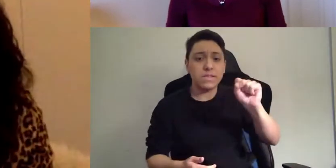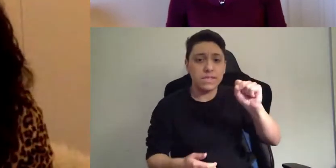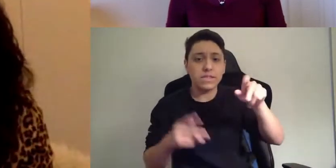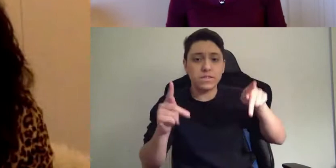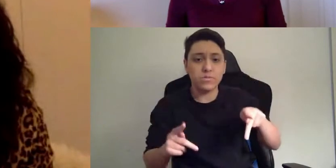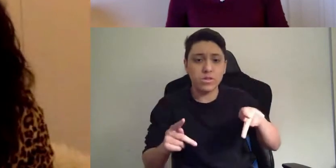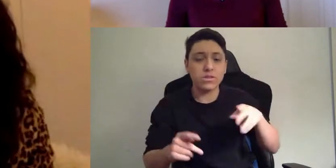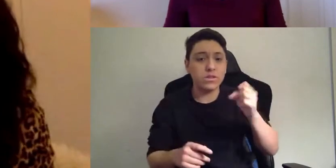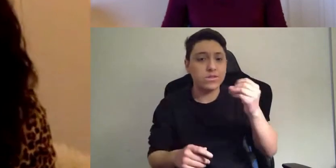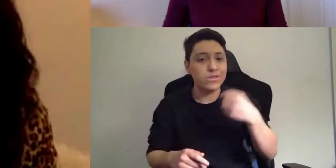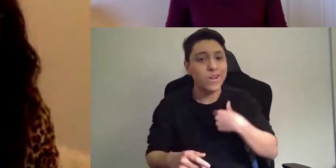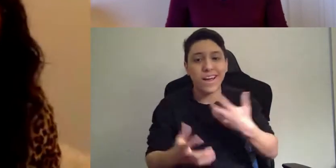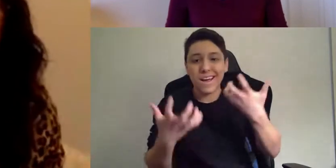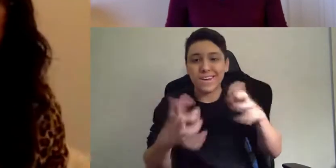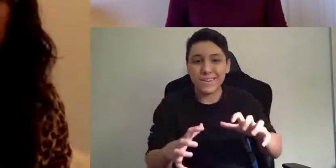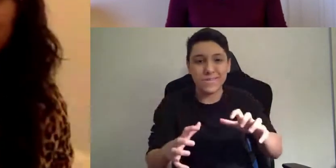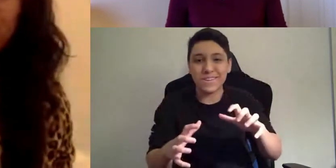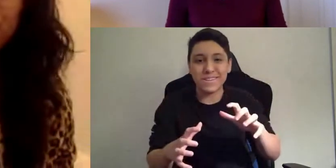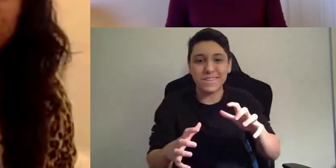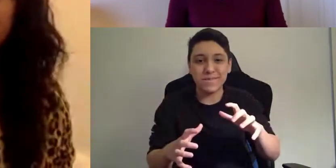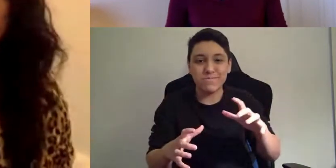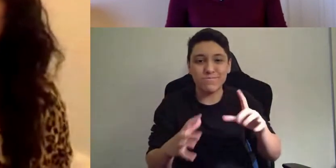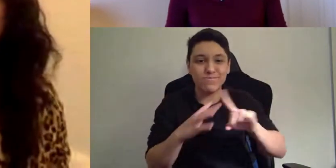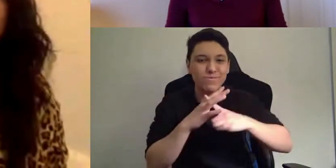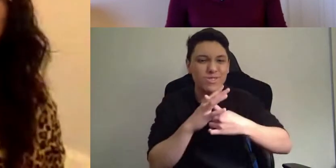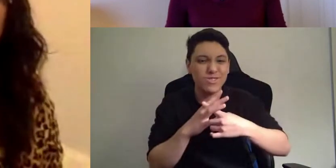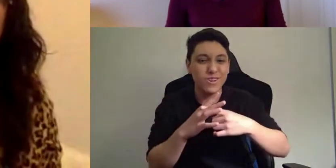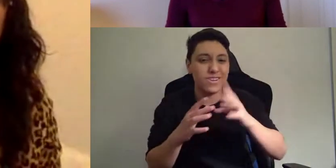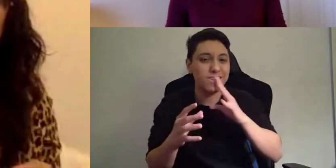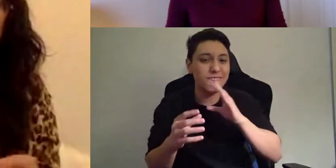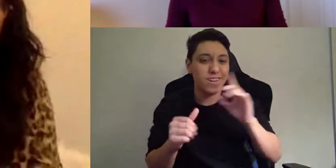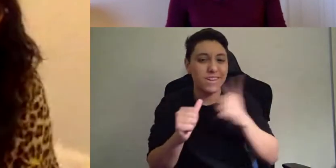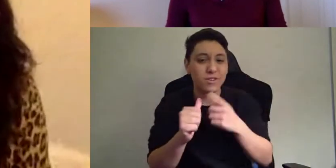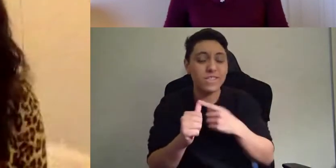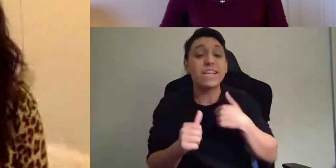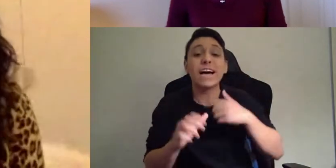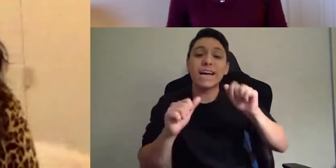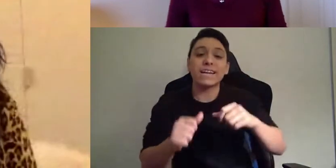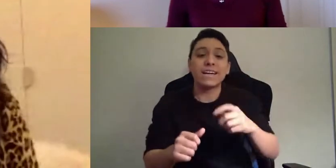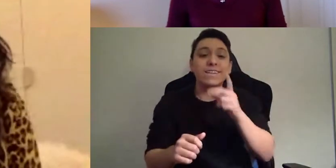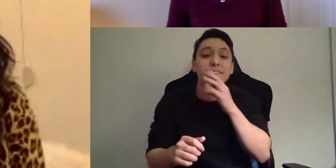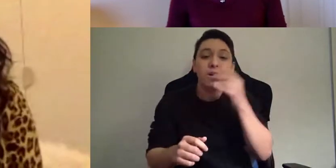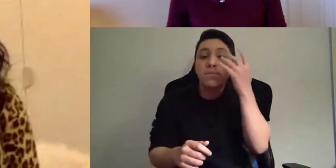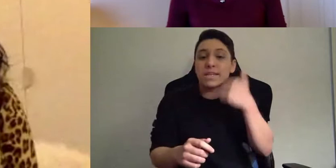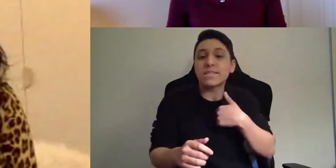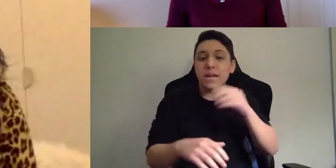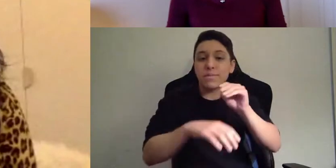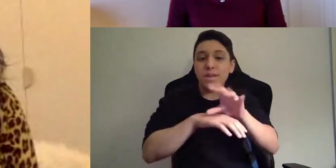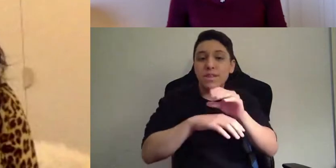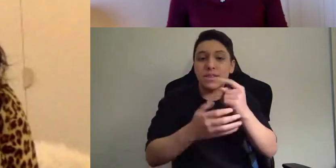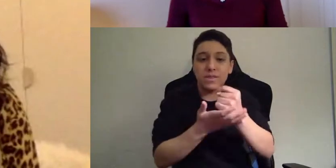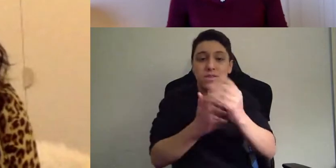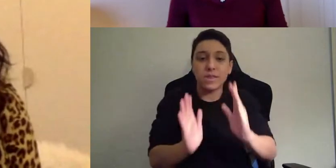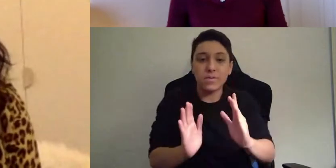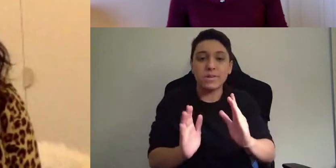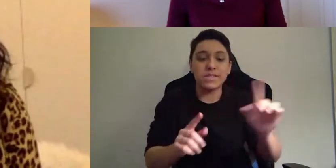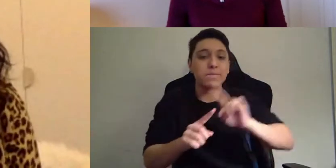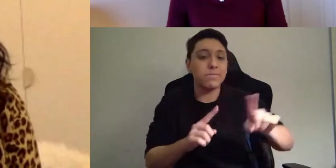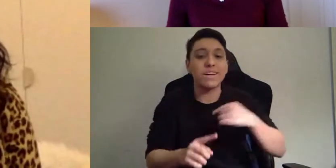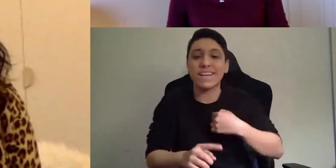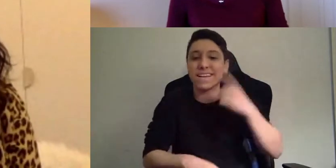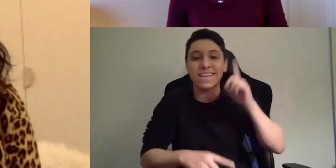not want to go first. I can speak from the point of view of a therapist, but I can't speak from the point of view of a trans